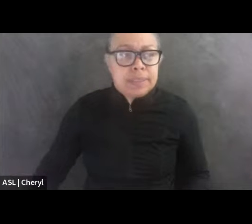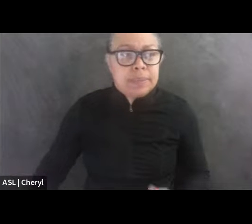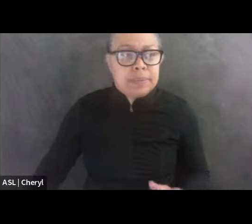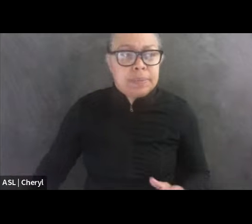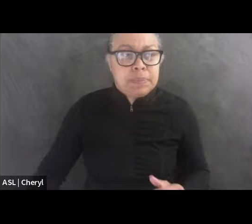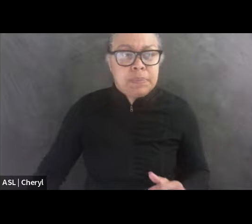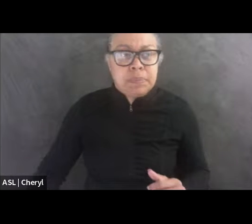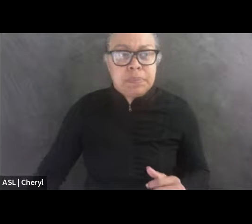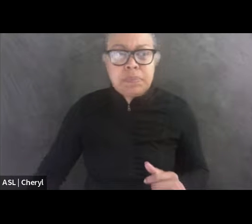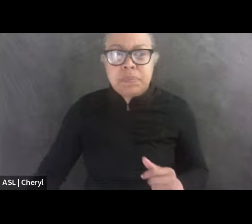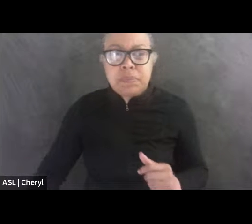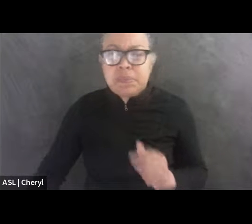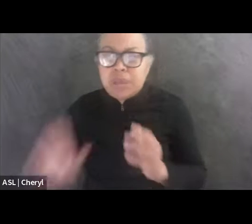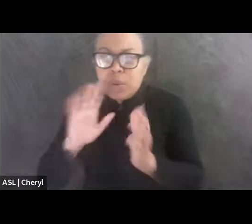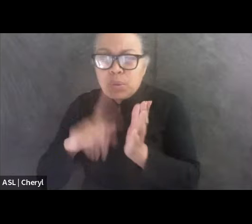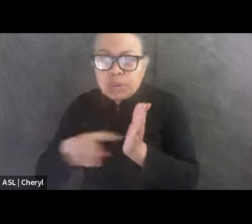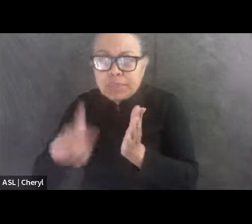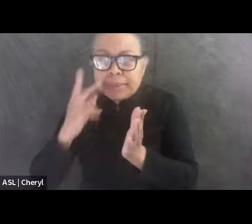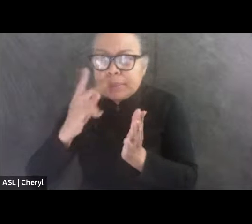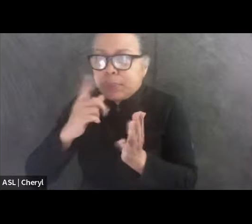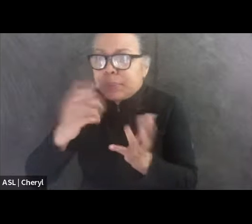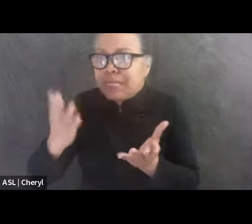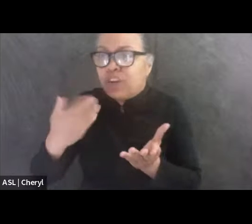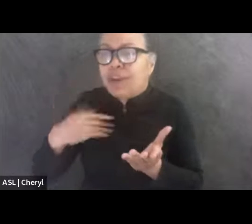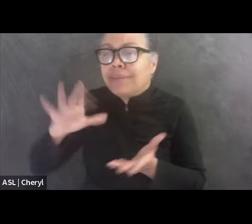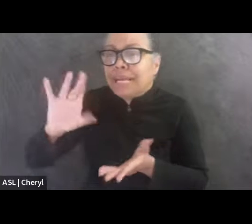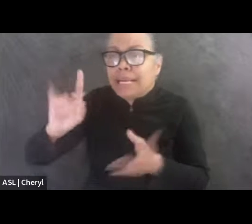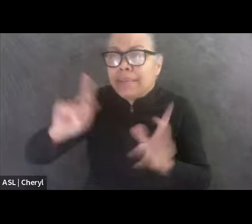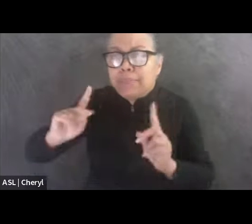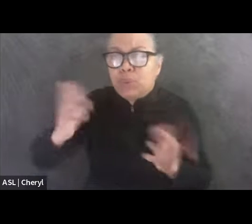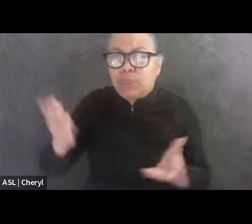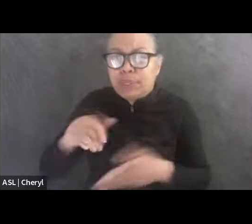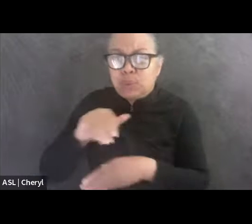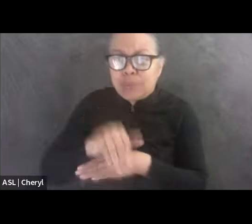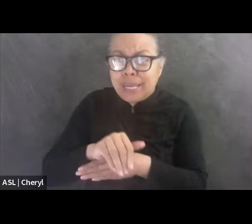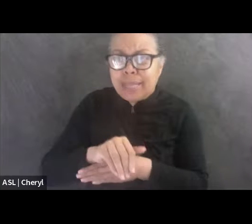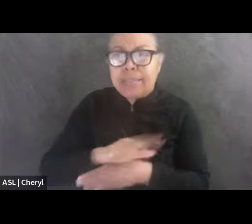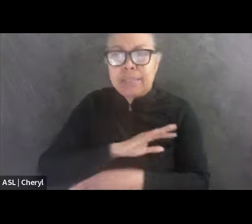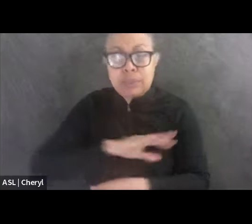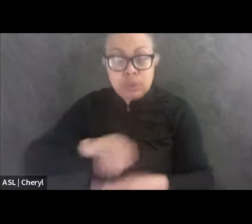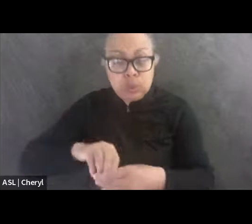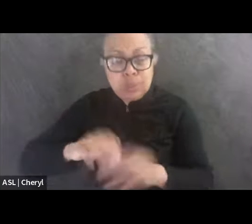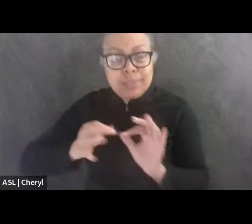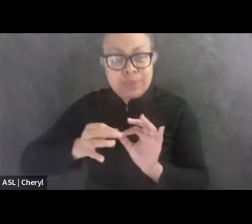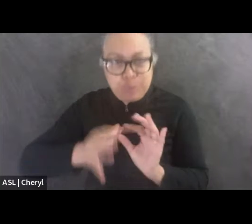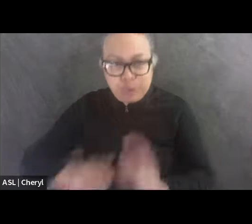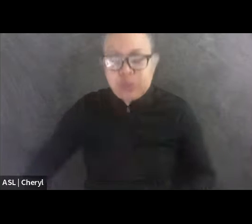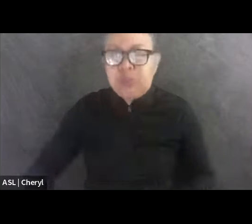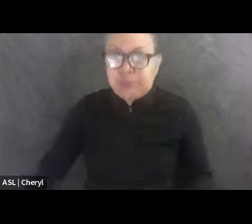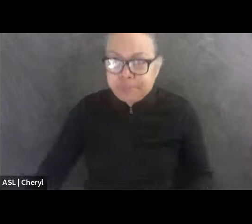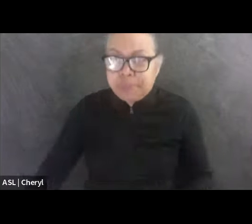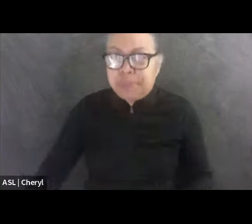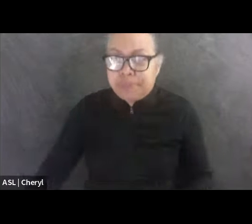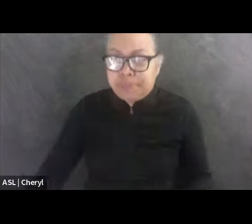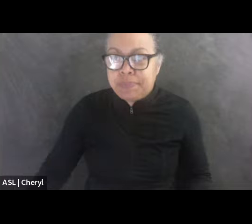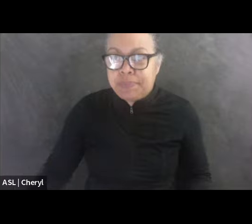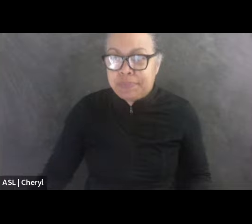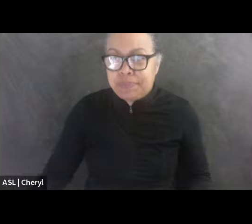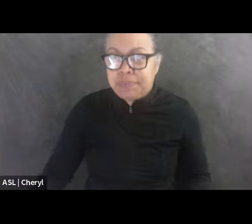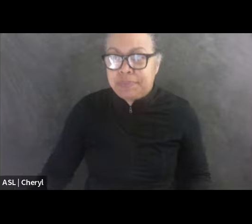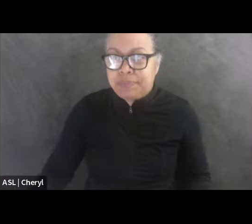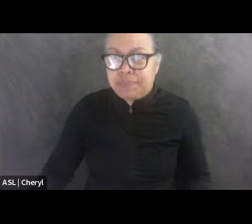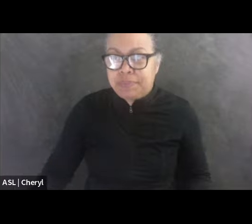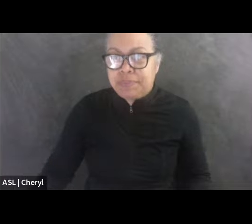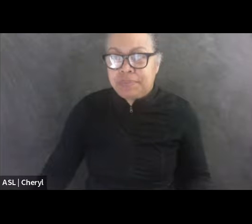and attendees. We've got about 8 people in attendance tonight, including interpreters. Let me just quickly go